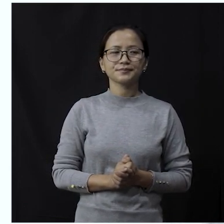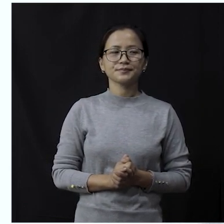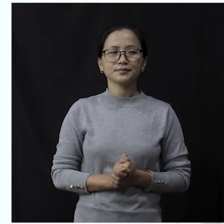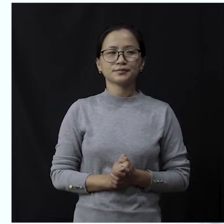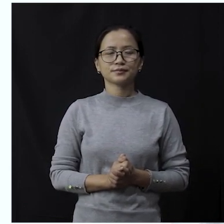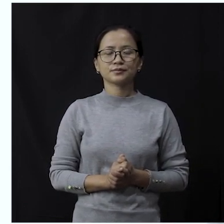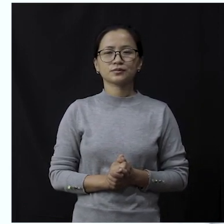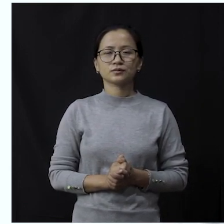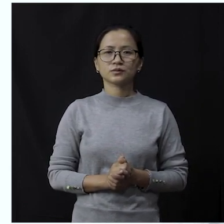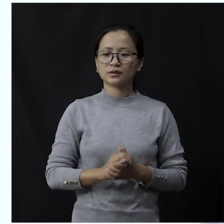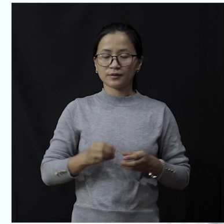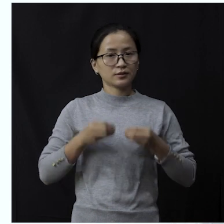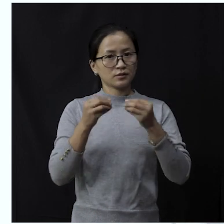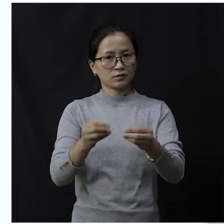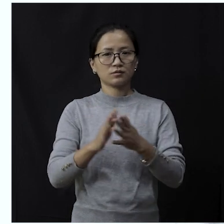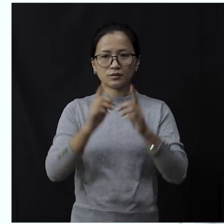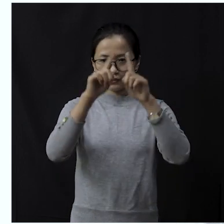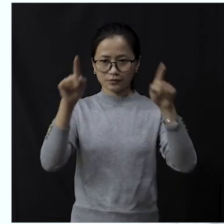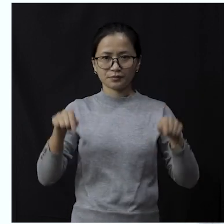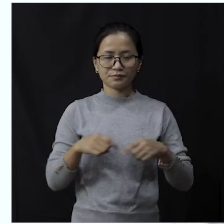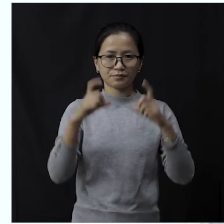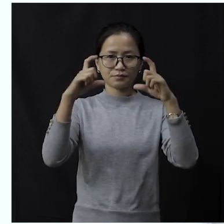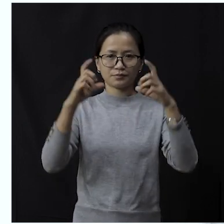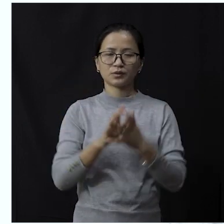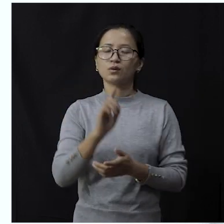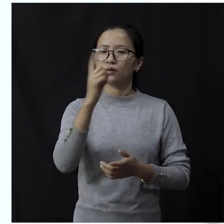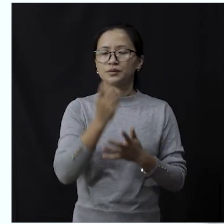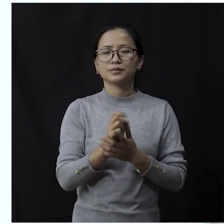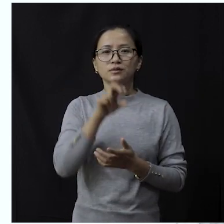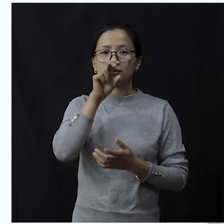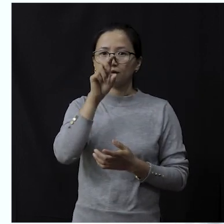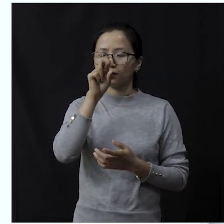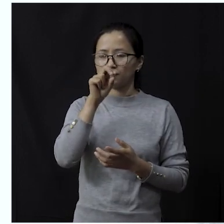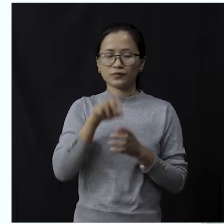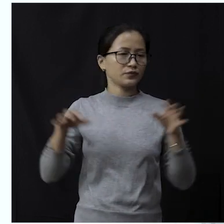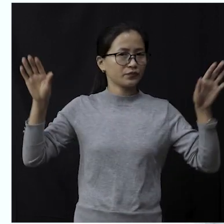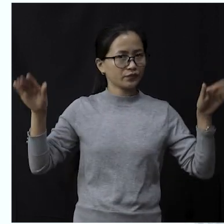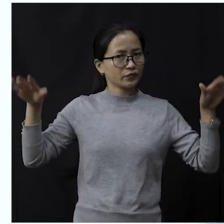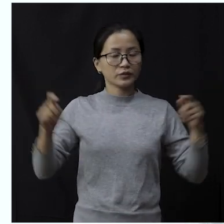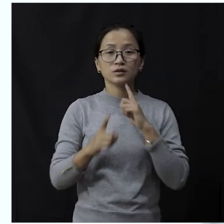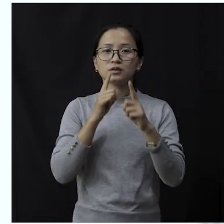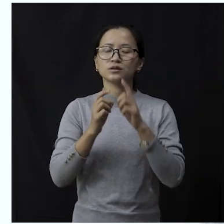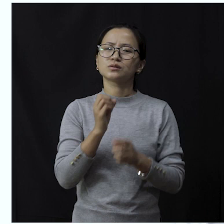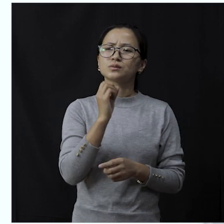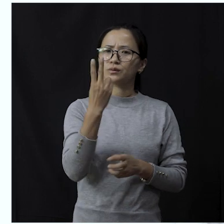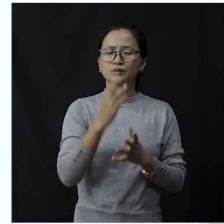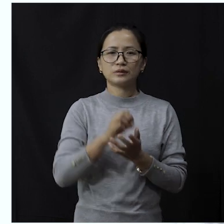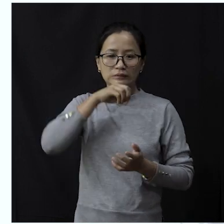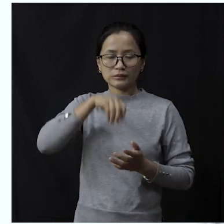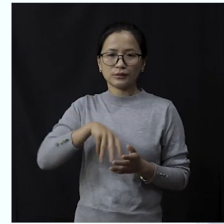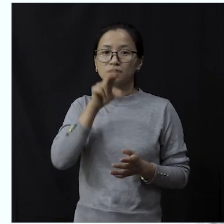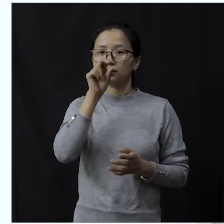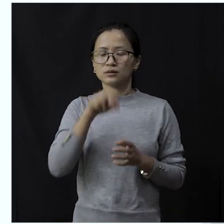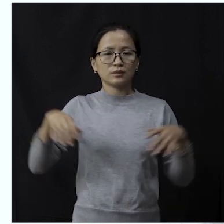So I've given only one picture of hornbill here, but we are going to discuss about two young